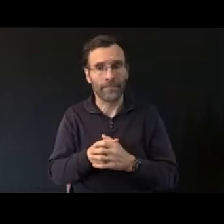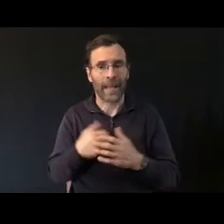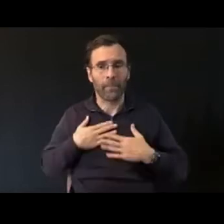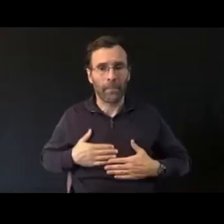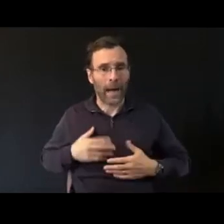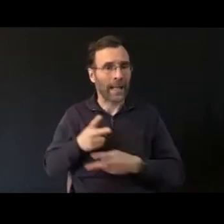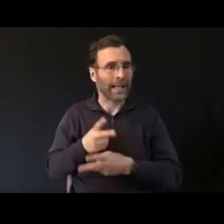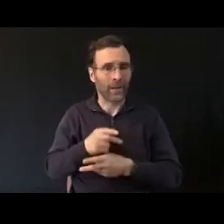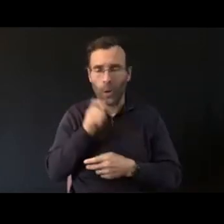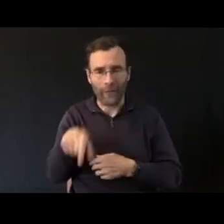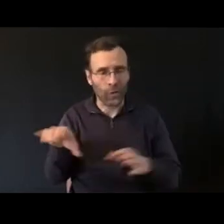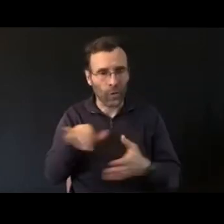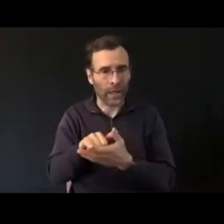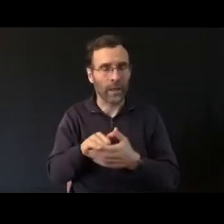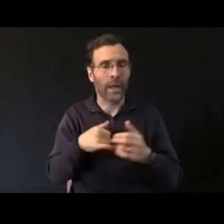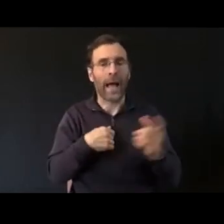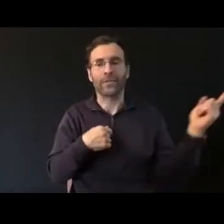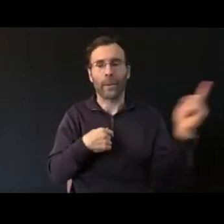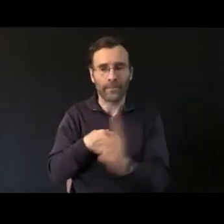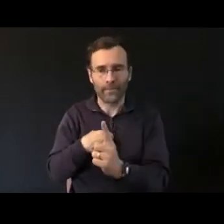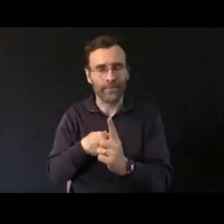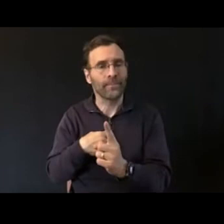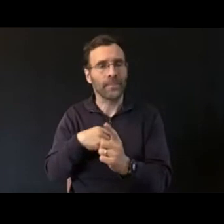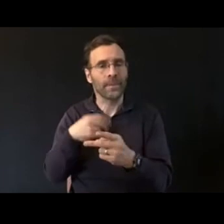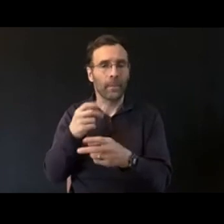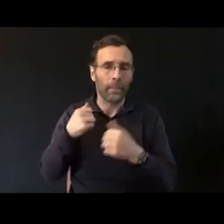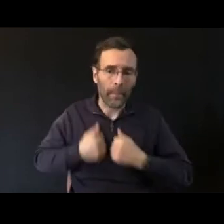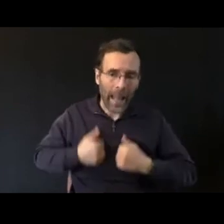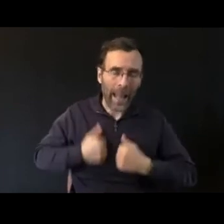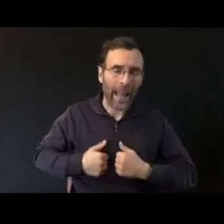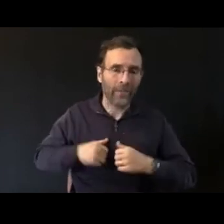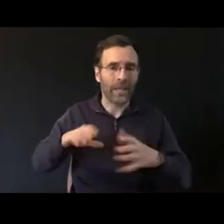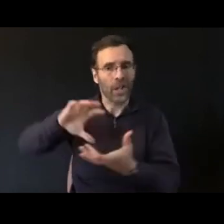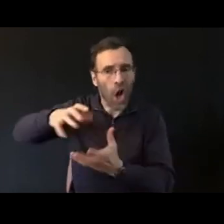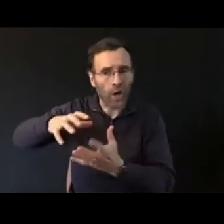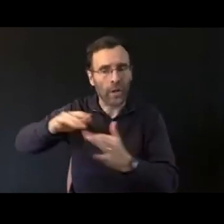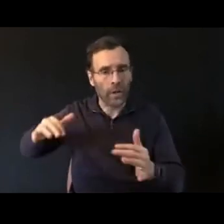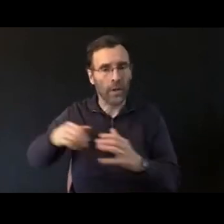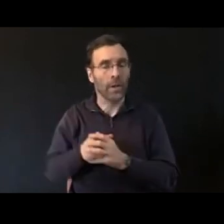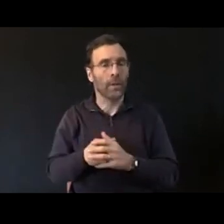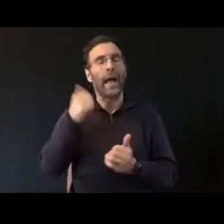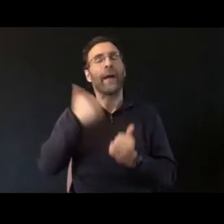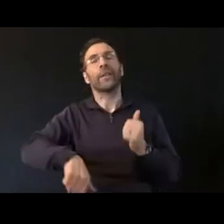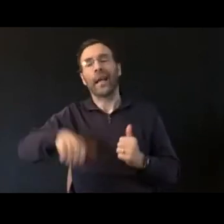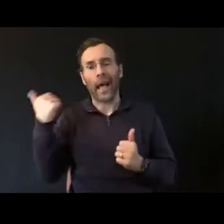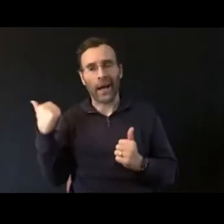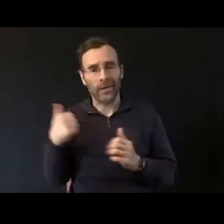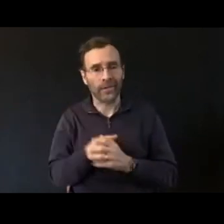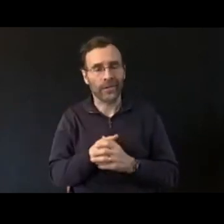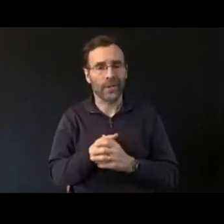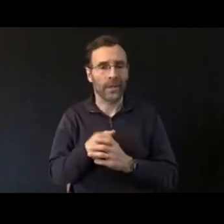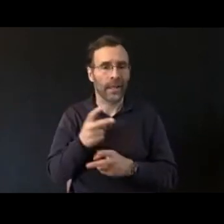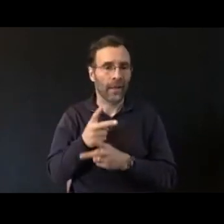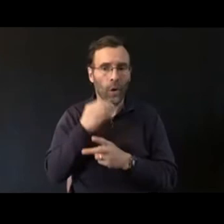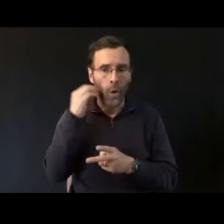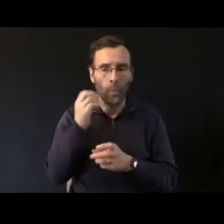a caregiver come in twice a week that bathes her and does laundry, but I do everything else, like care for the home, make sure